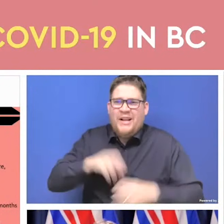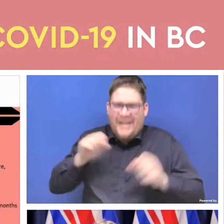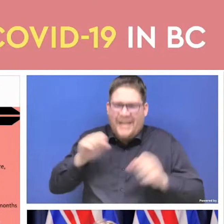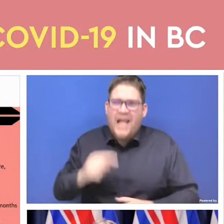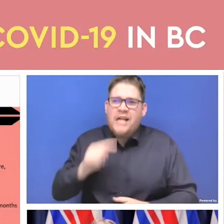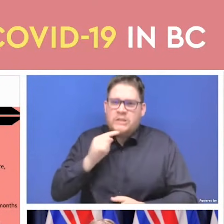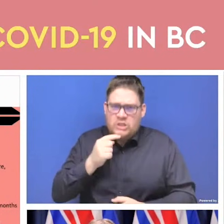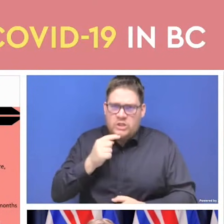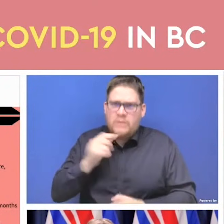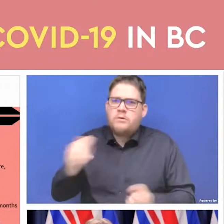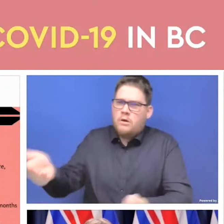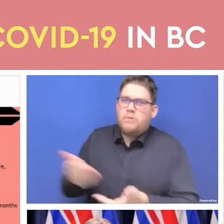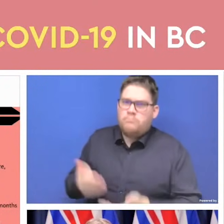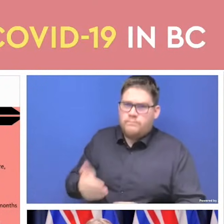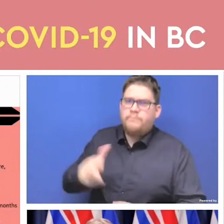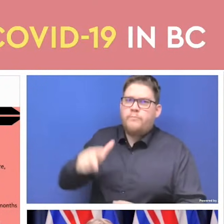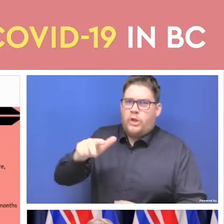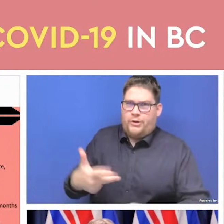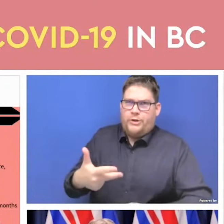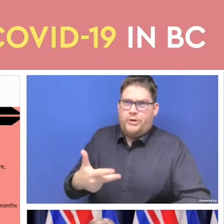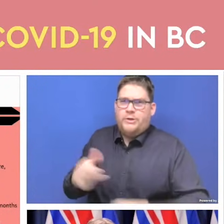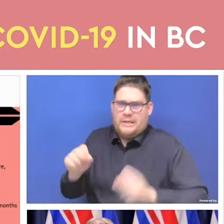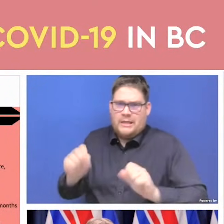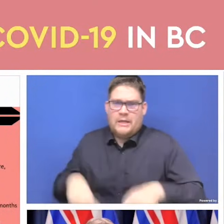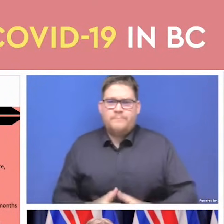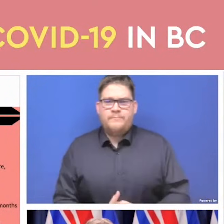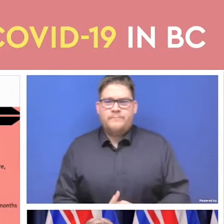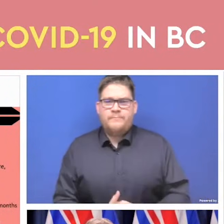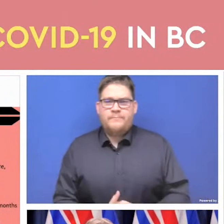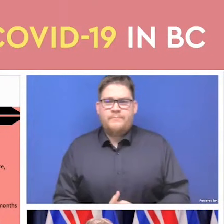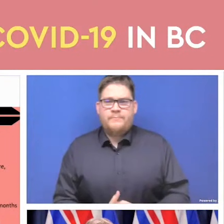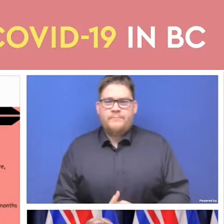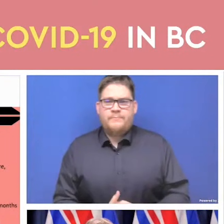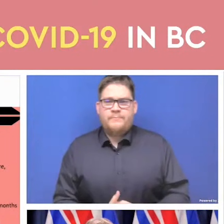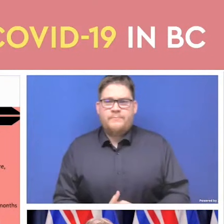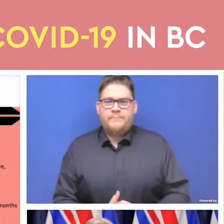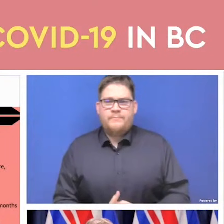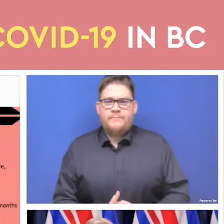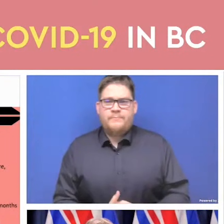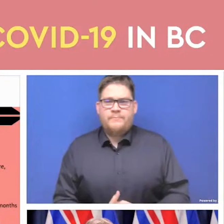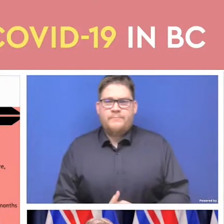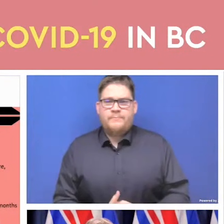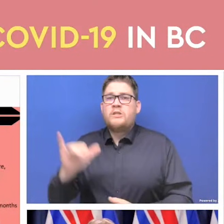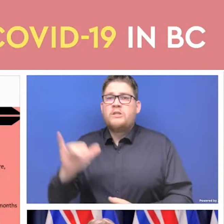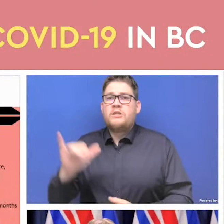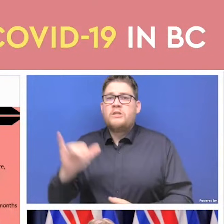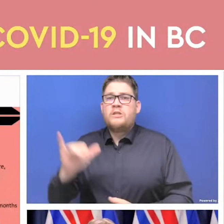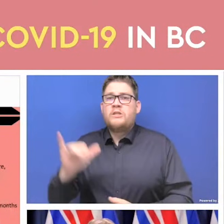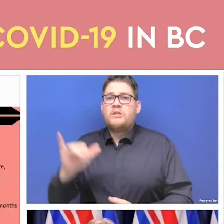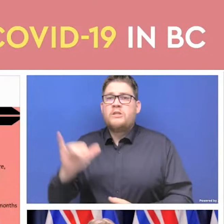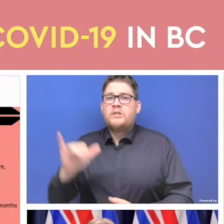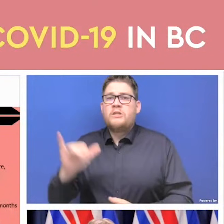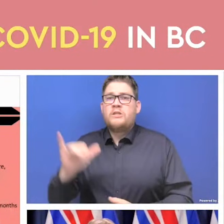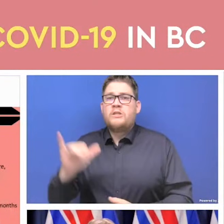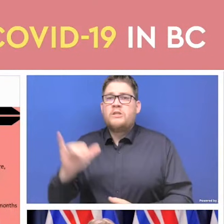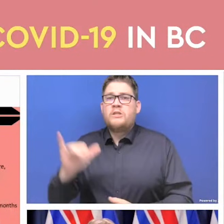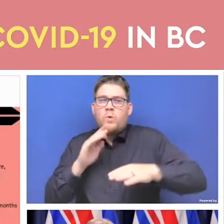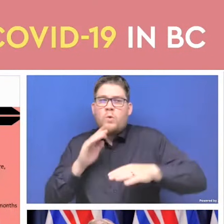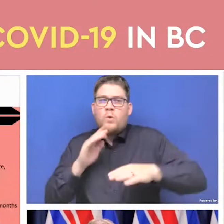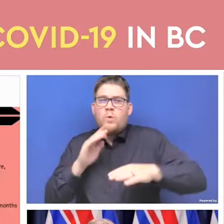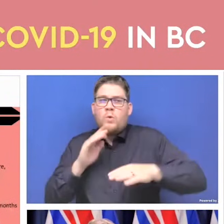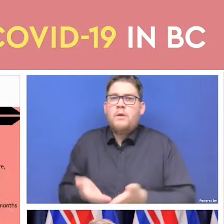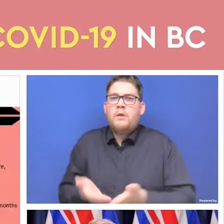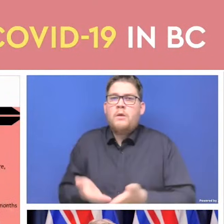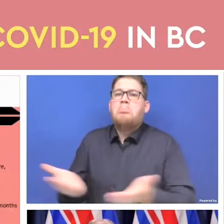you know, as of sort of probably the middle of January, we'll start opening things up to everybody from 12 on up